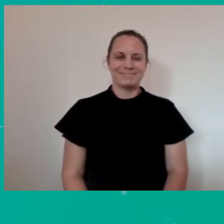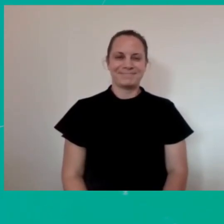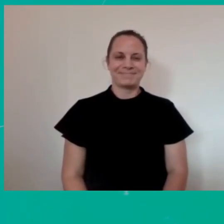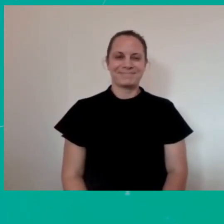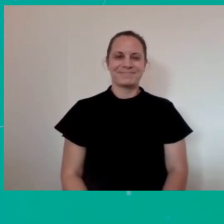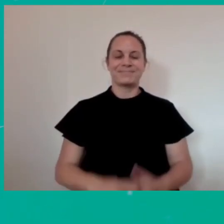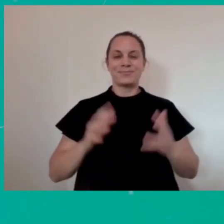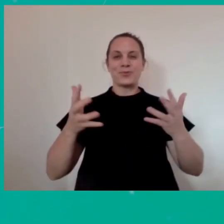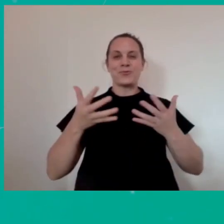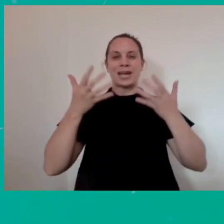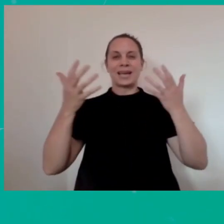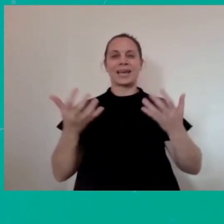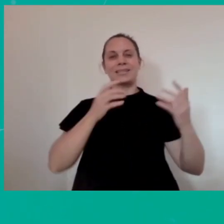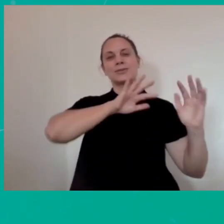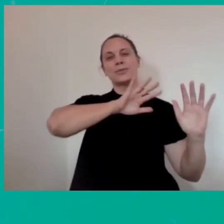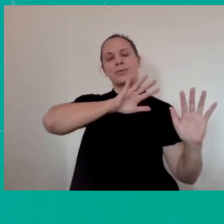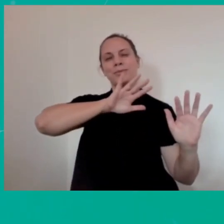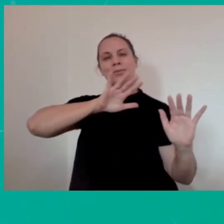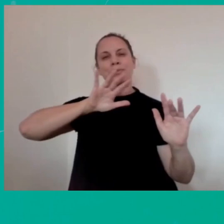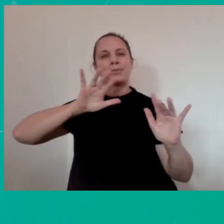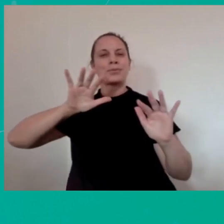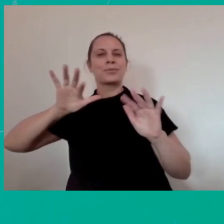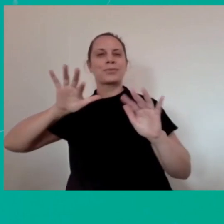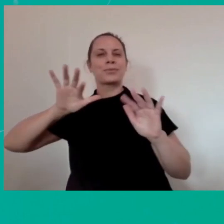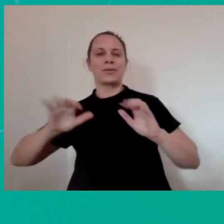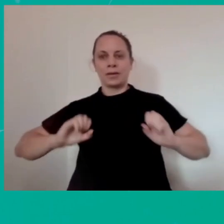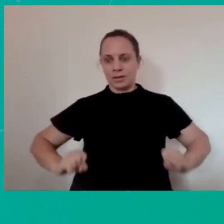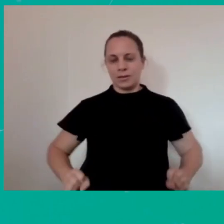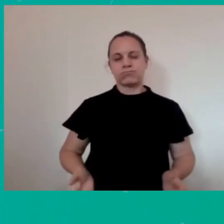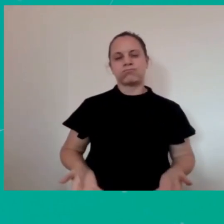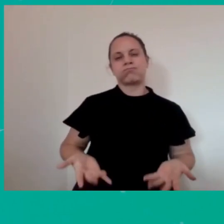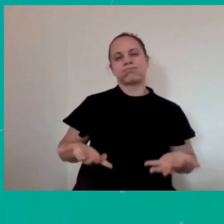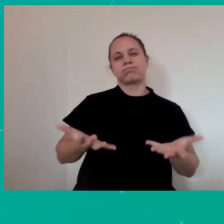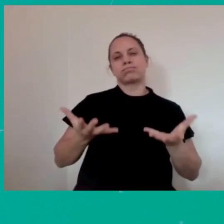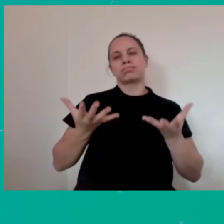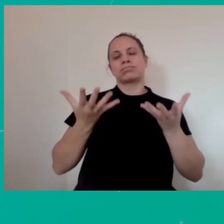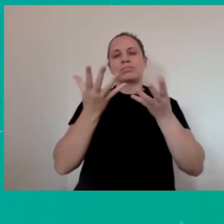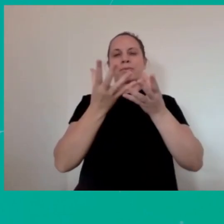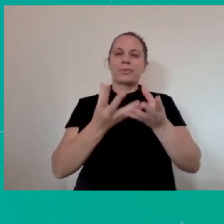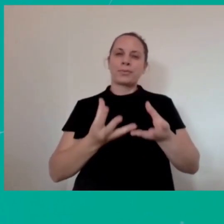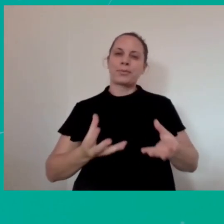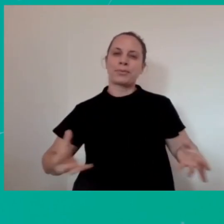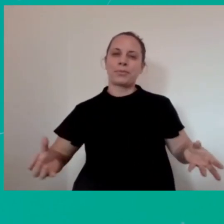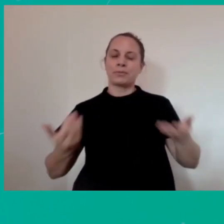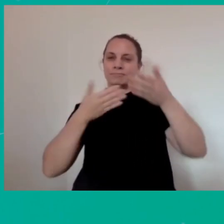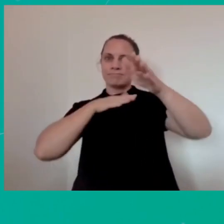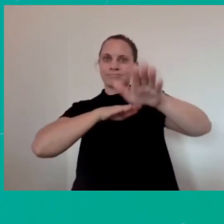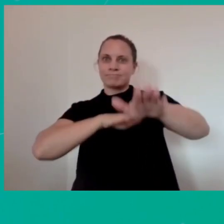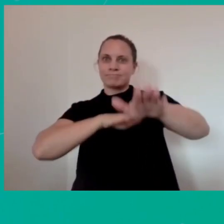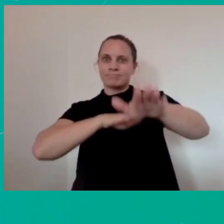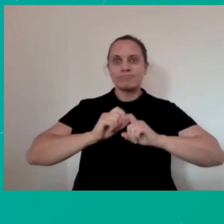Whakataka te hau ki te uru, whakataka te hau ki te tonga. Kia mākinakina ki uta, kia mātaratara ki